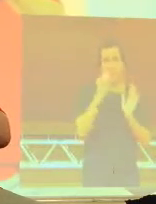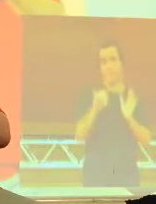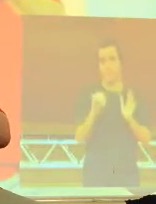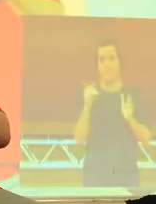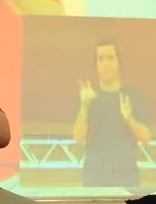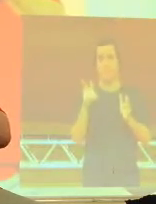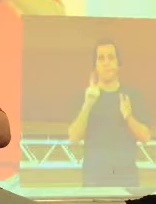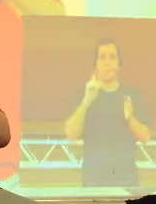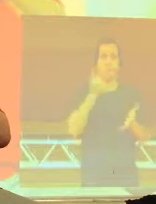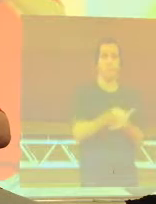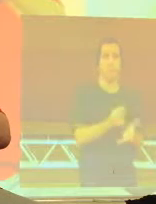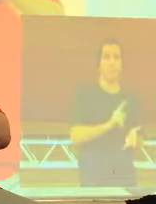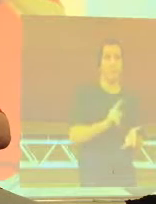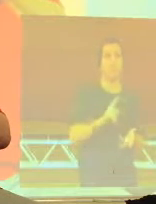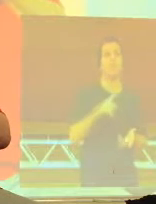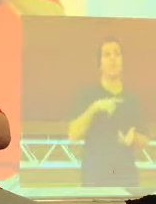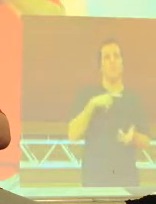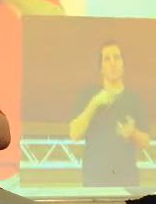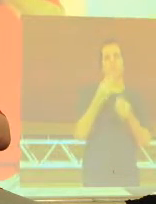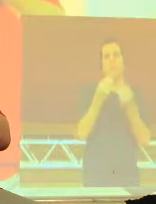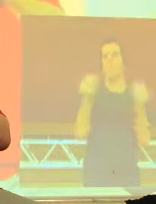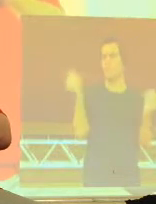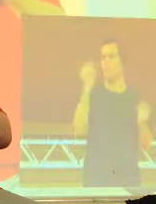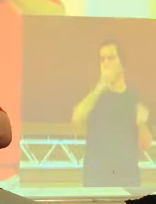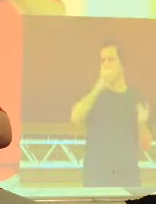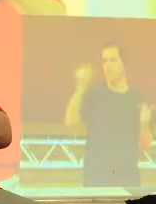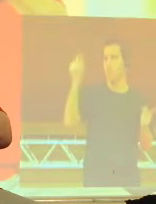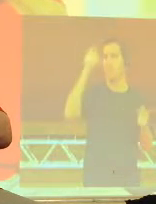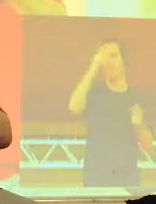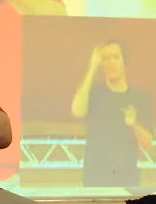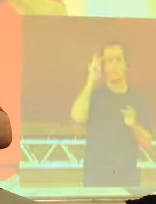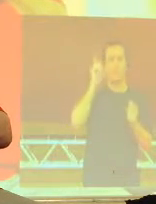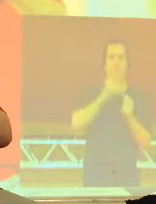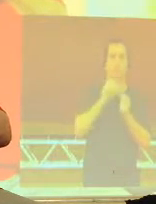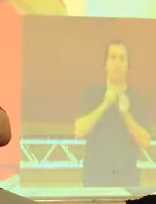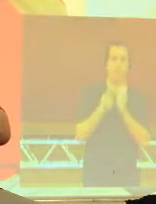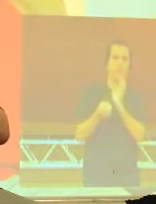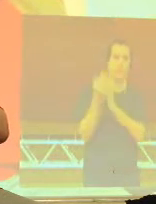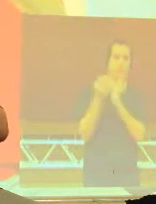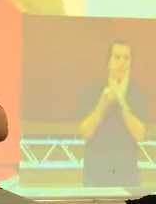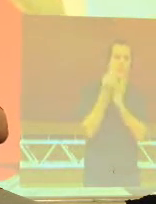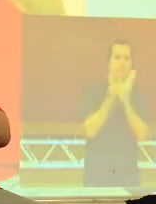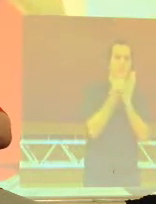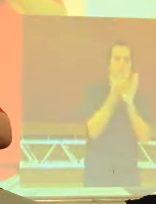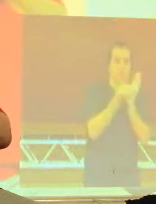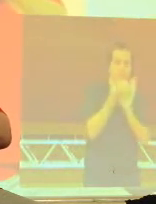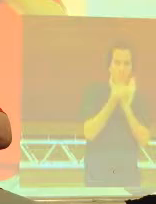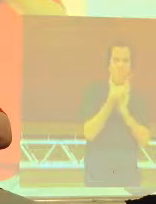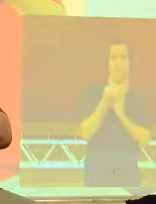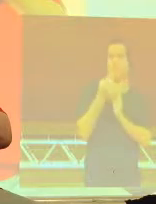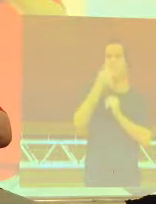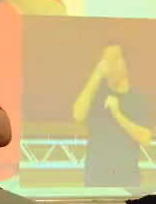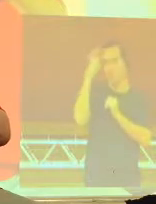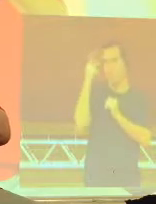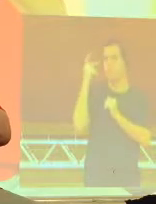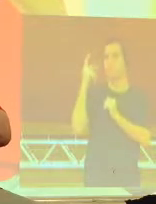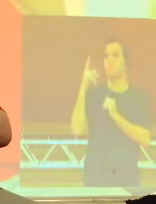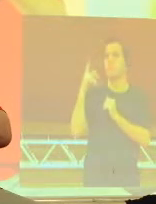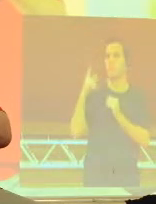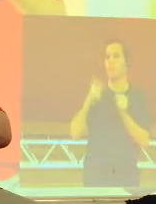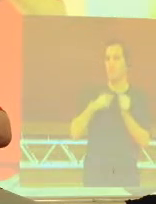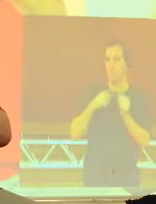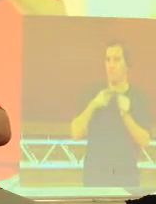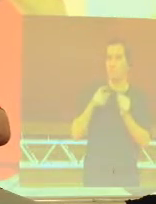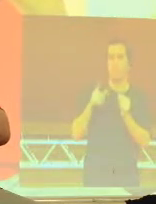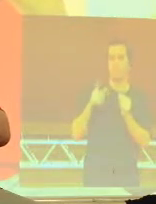make money developing free software this way. And if you want to do web development, well, a lot of that's done